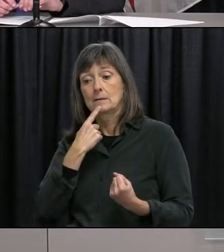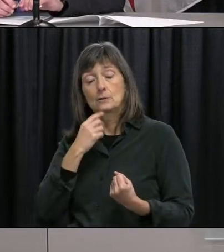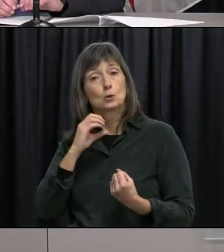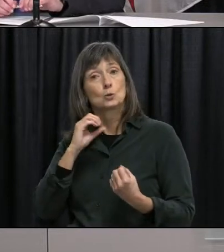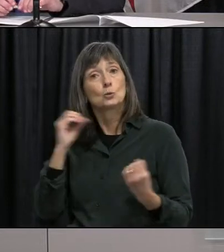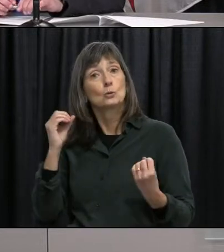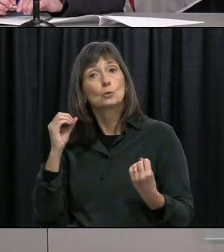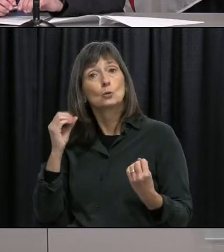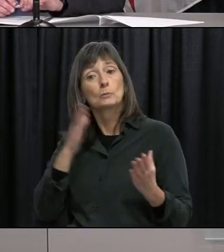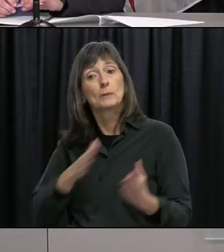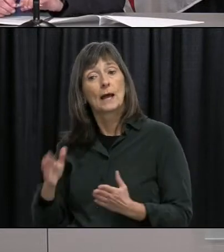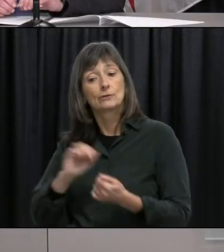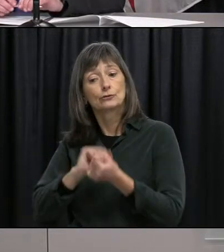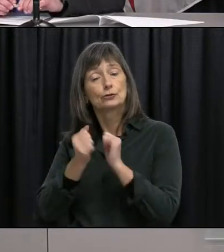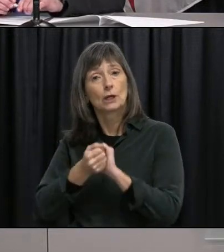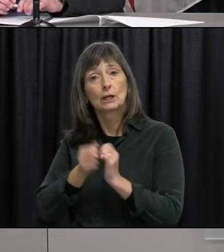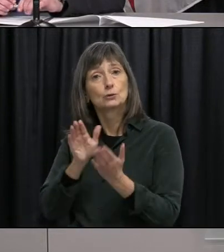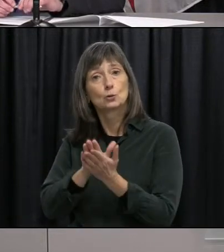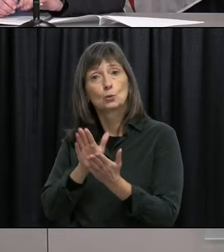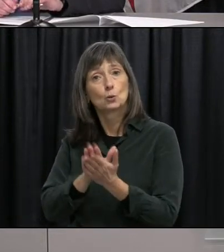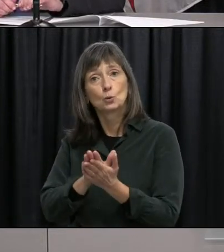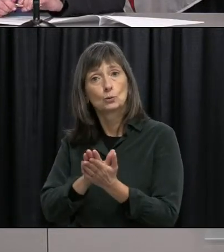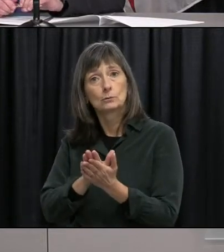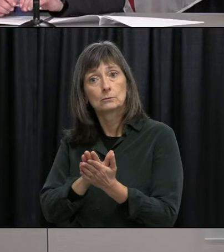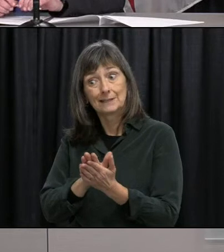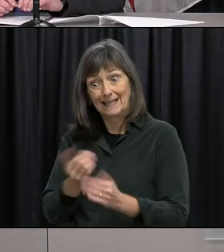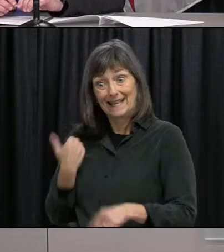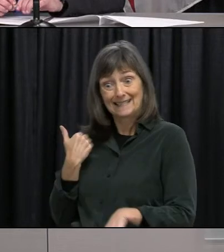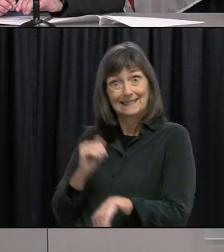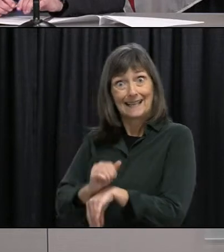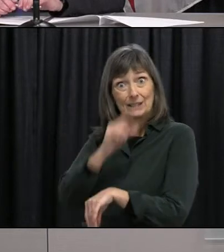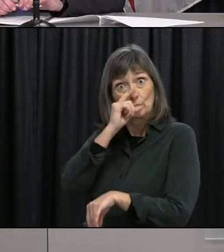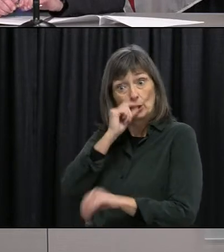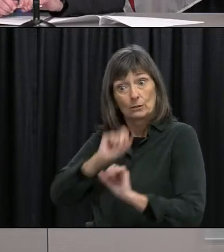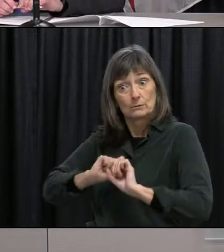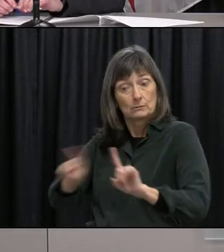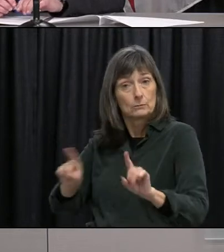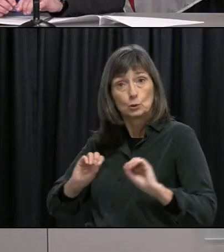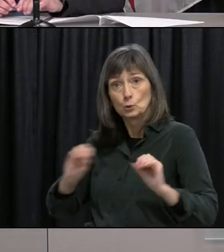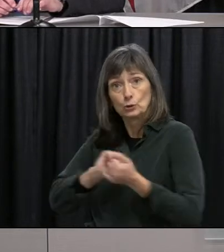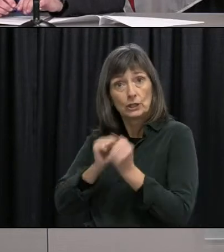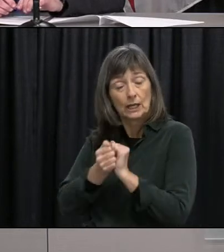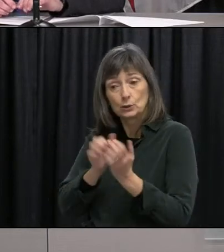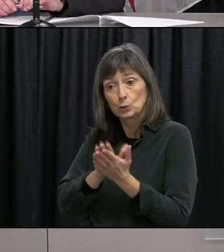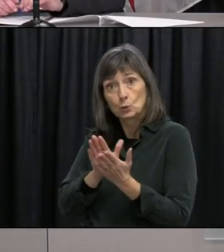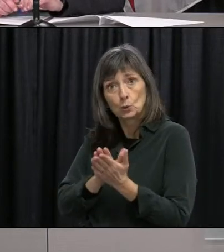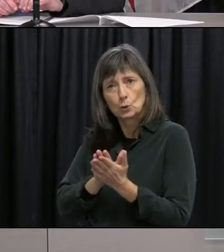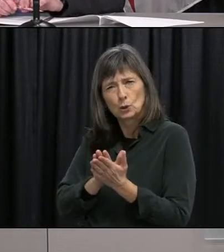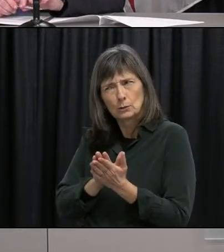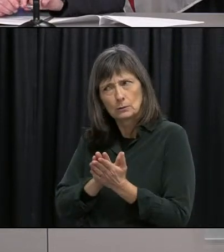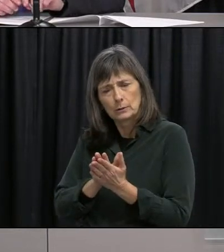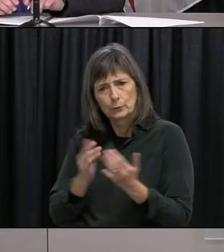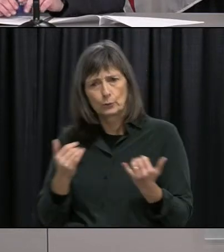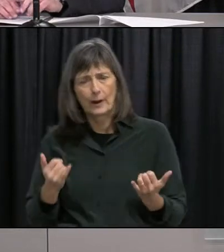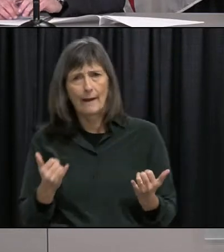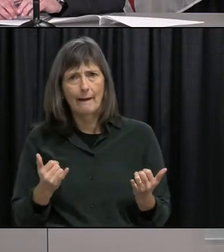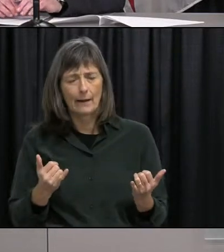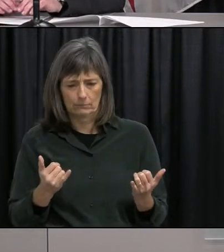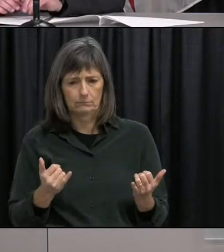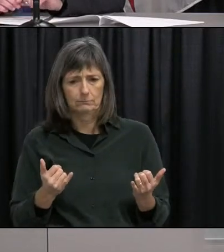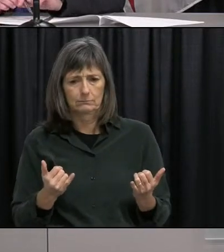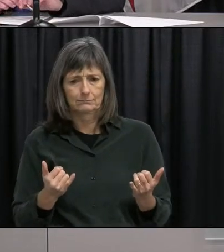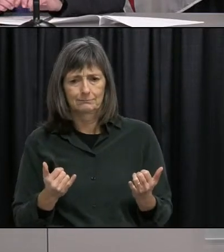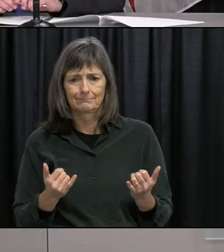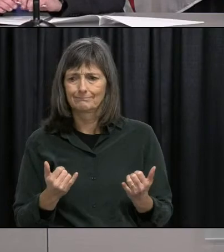school operations in any way at this time. This is just last night notifying for today's classes. So what changed in this less